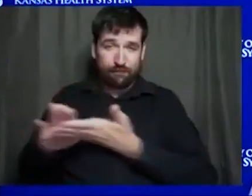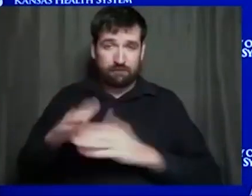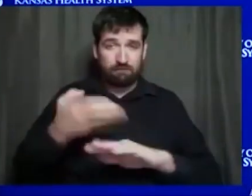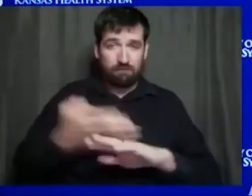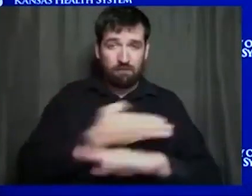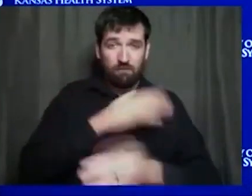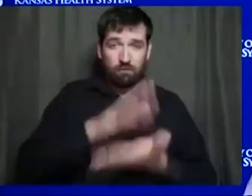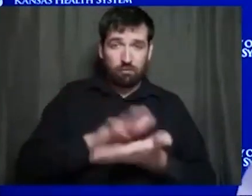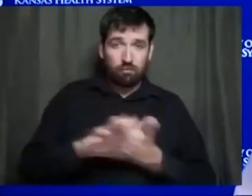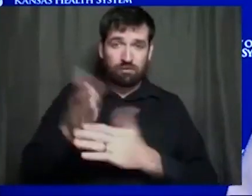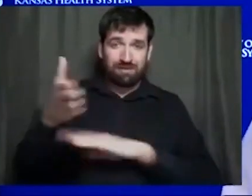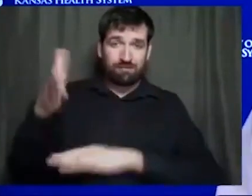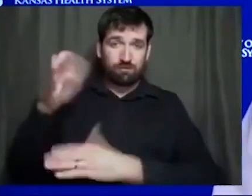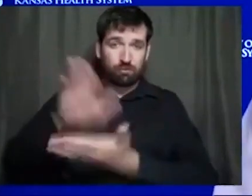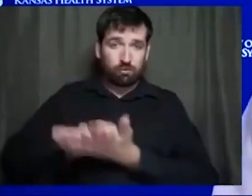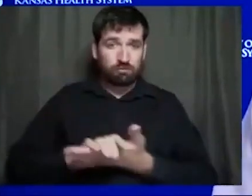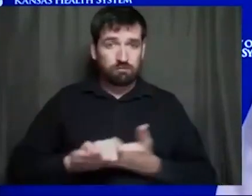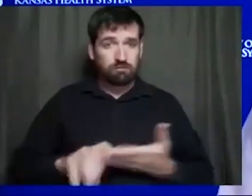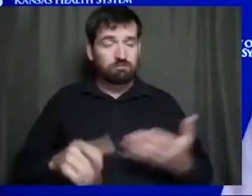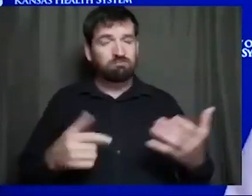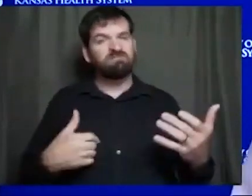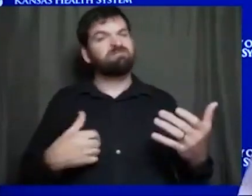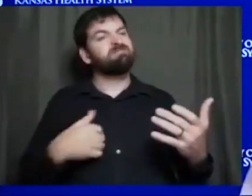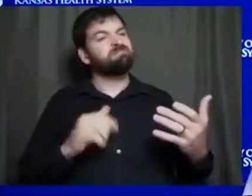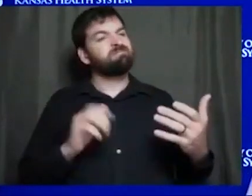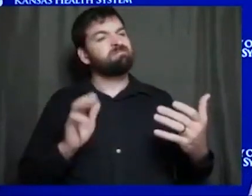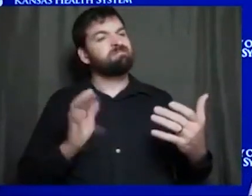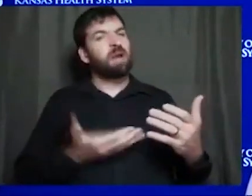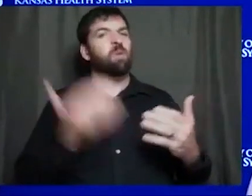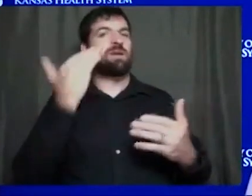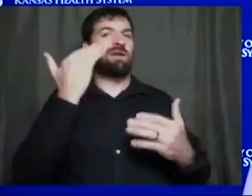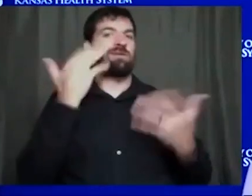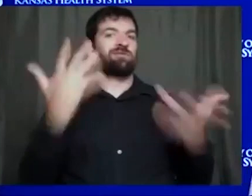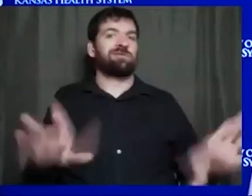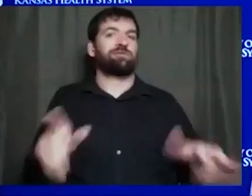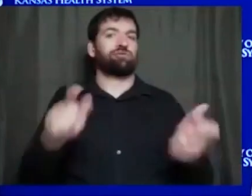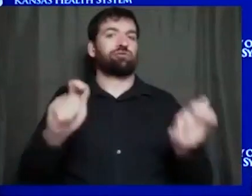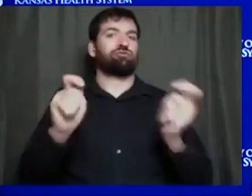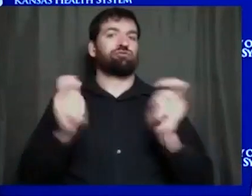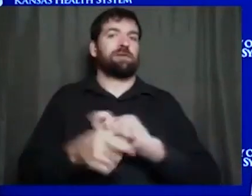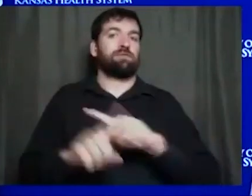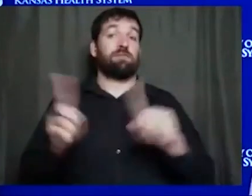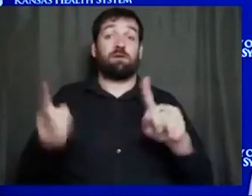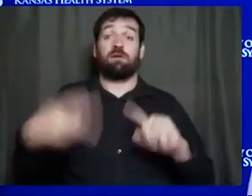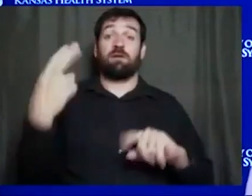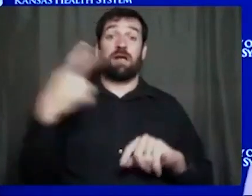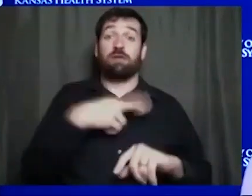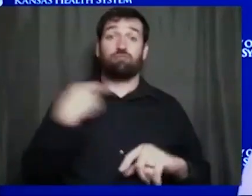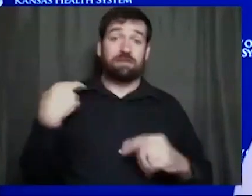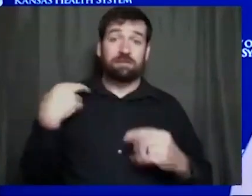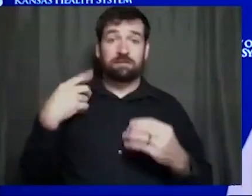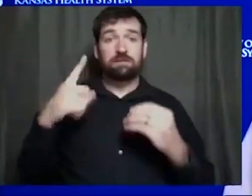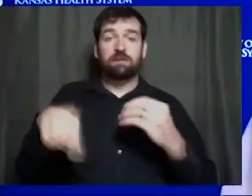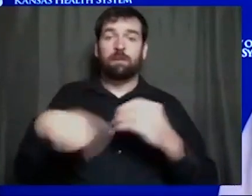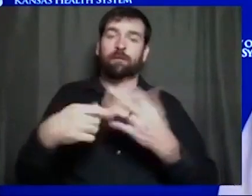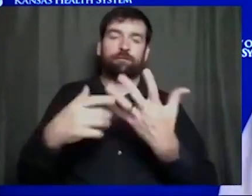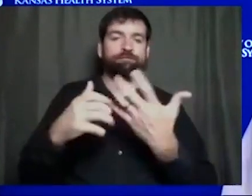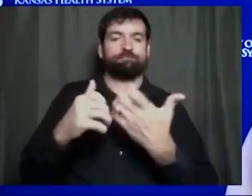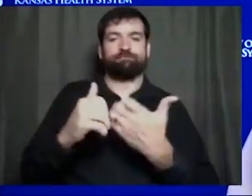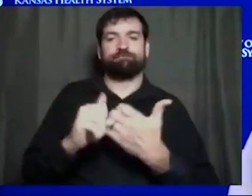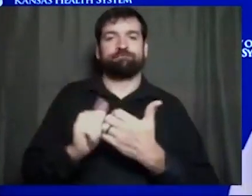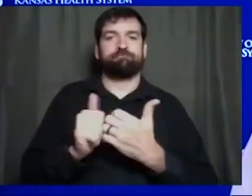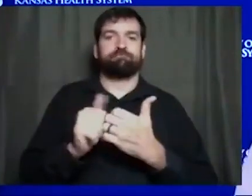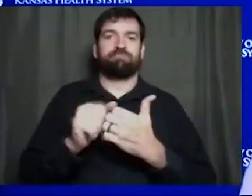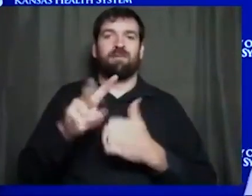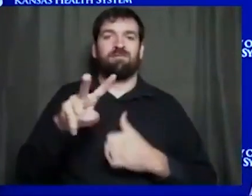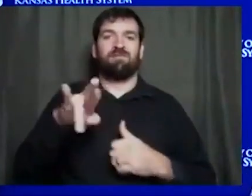think our practices have changed and our knowledge has changed about really what are those high-risk areas about getting and how to get the virus, the